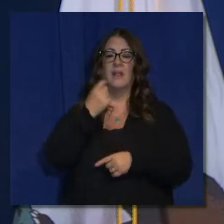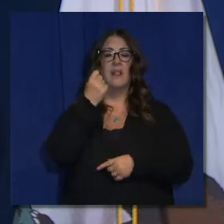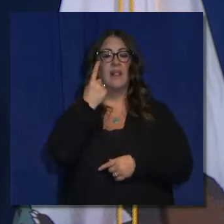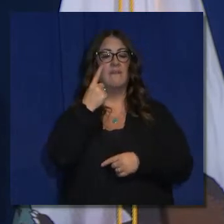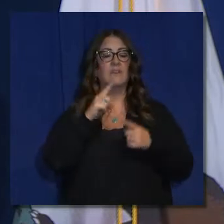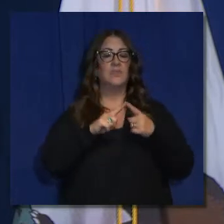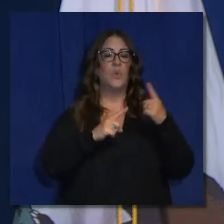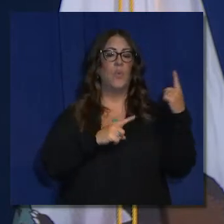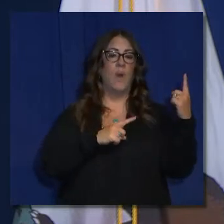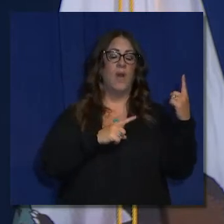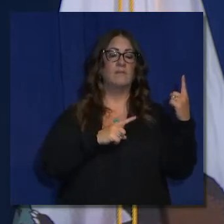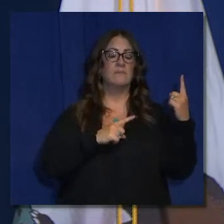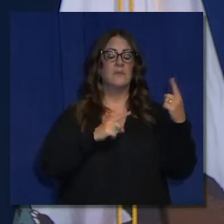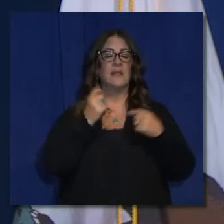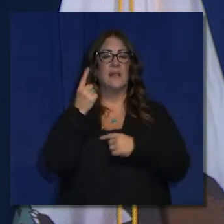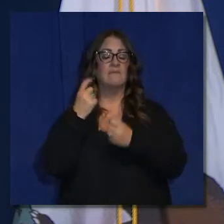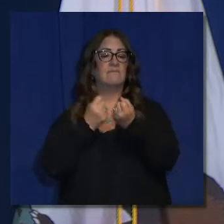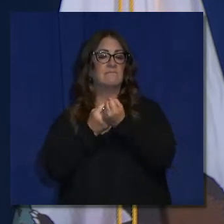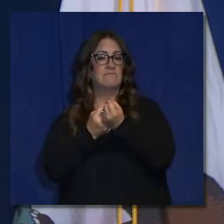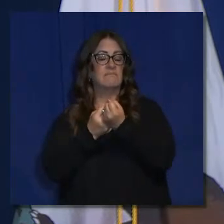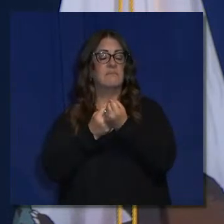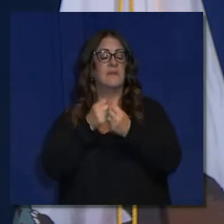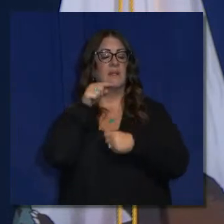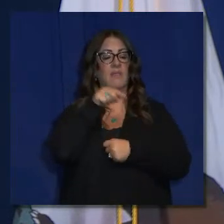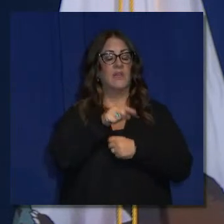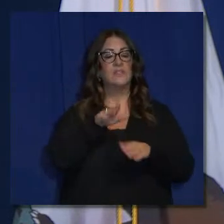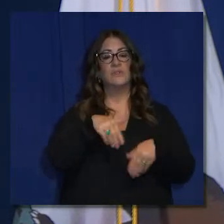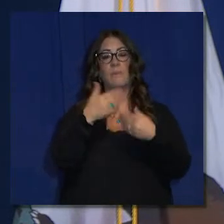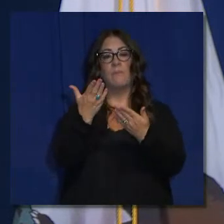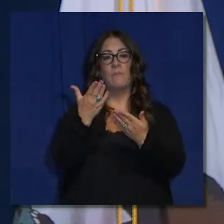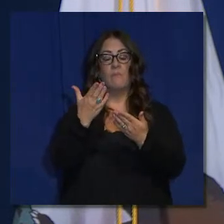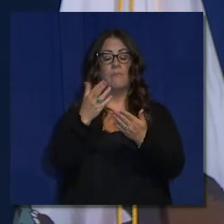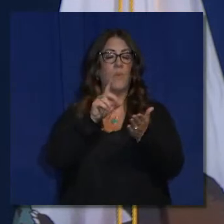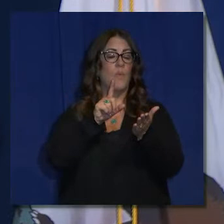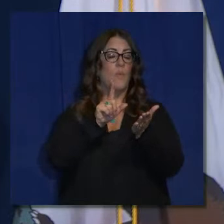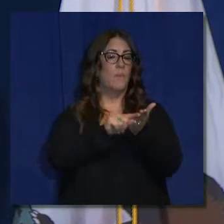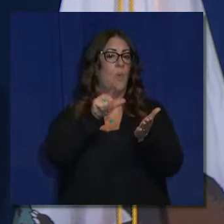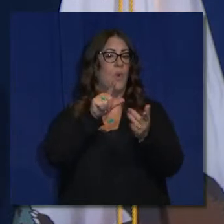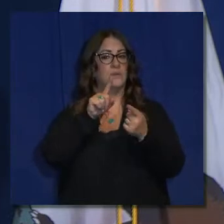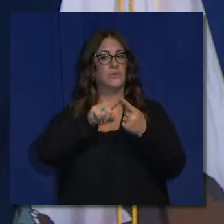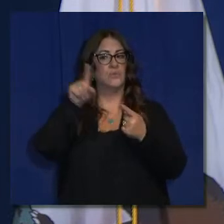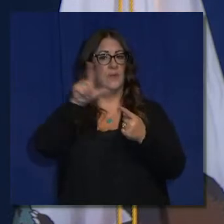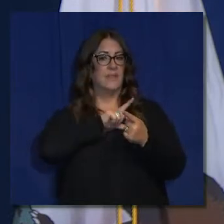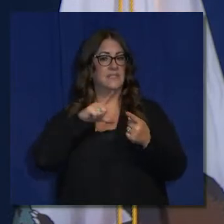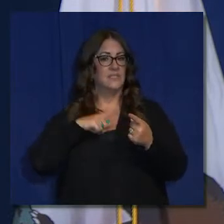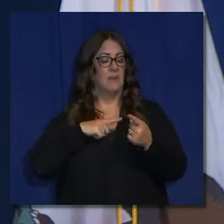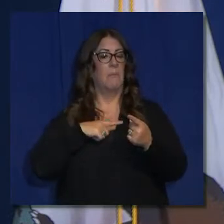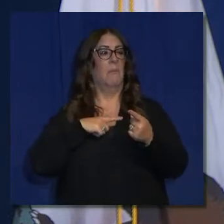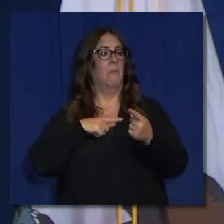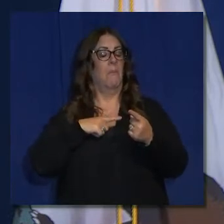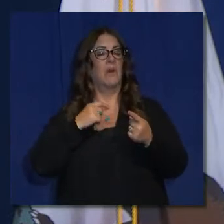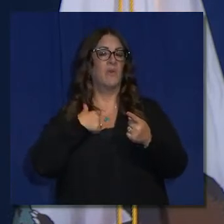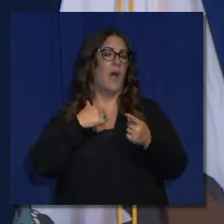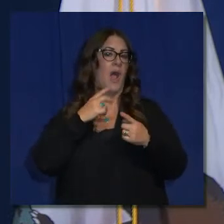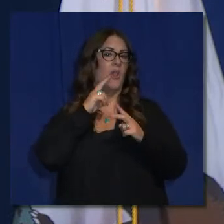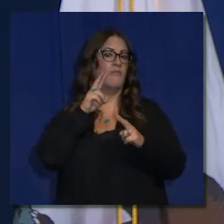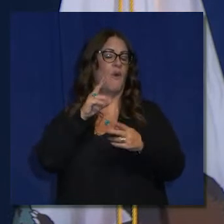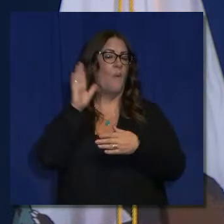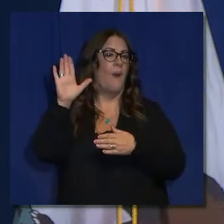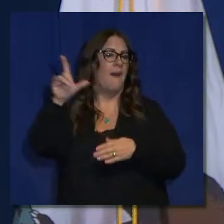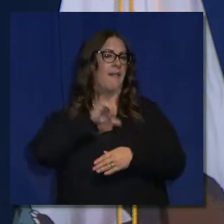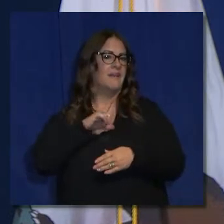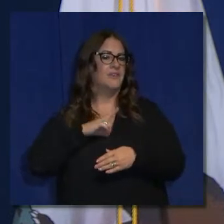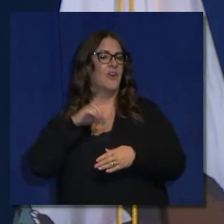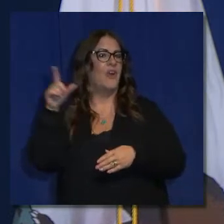a report that was just submitted to the legislature. I look forward to the legislature's comments about the